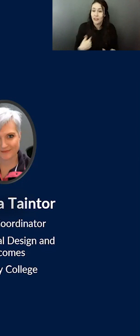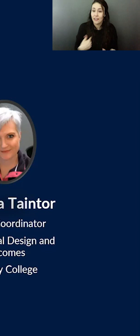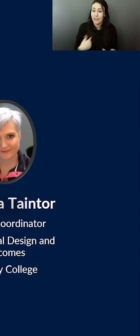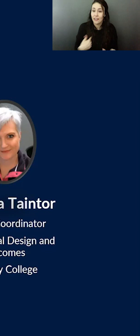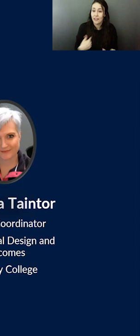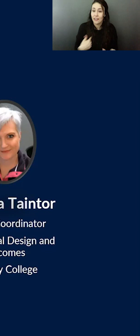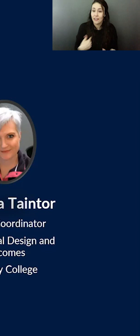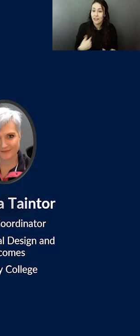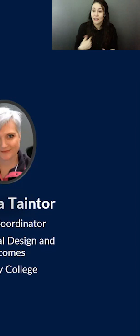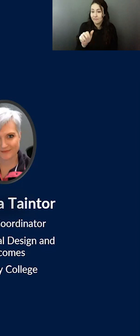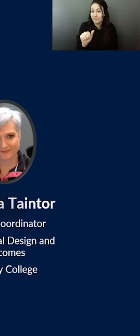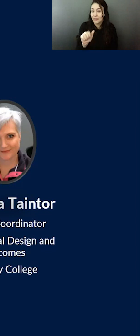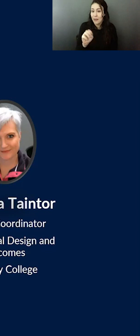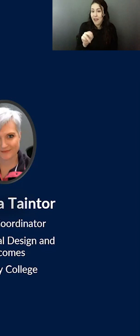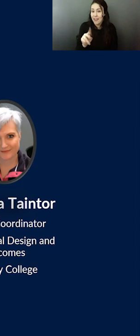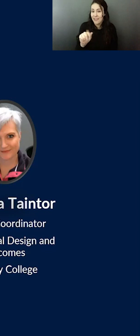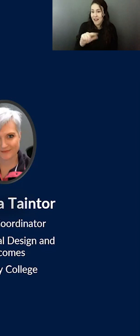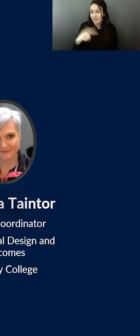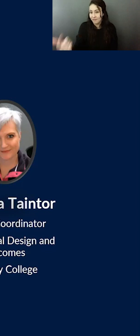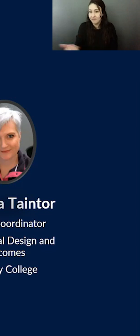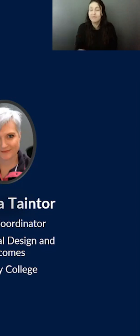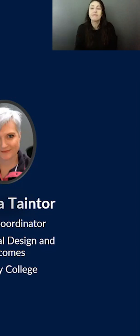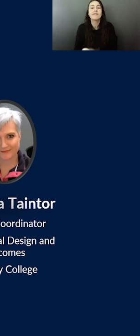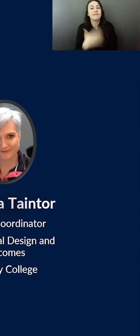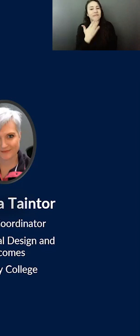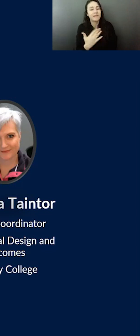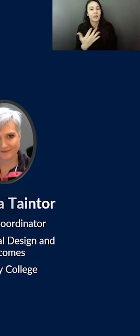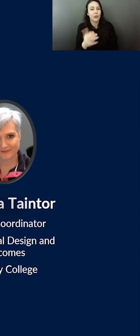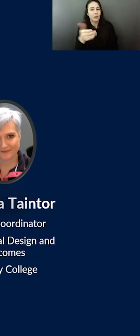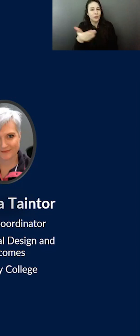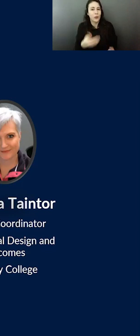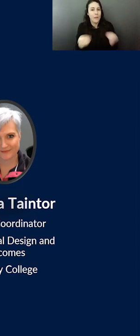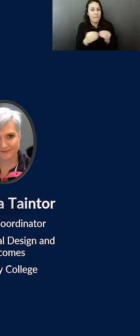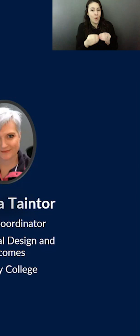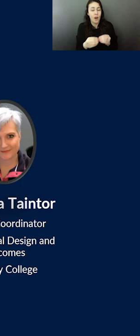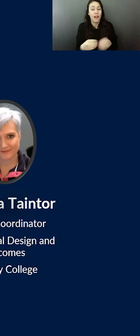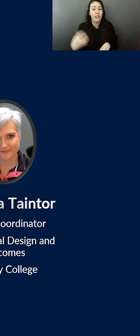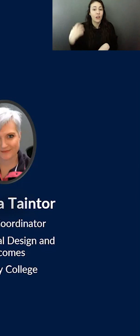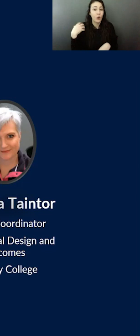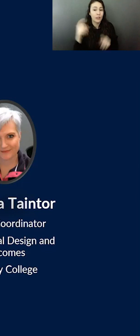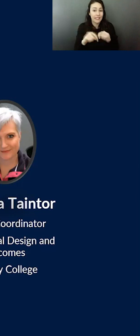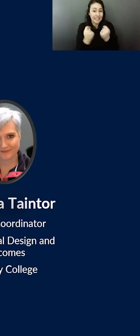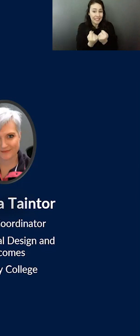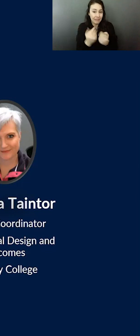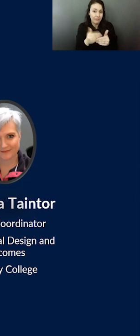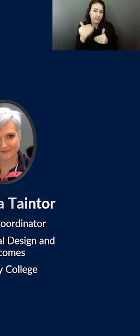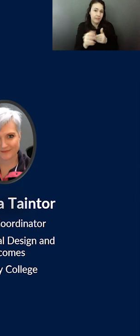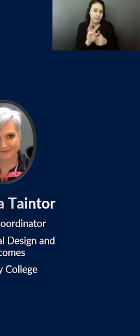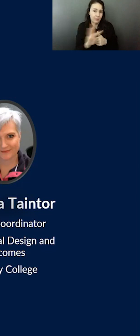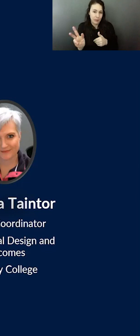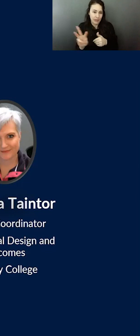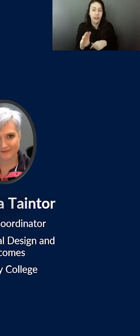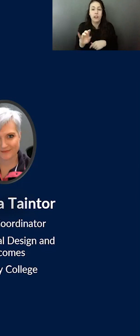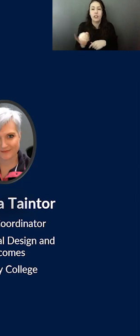Thank you, Jarek. I just wanted to introduce a little bit more the coaches team on the next website. As Jarek mentioned,